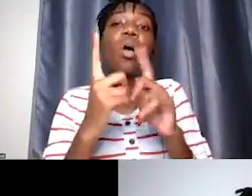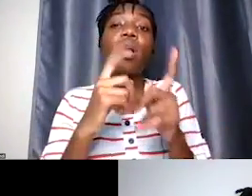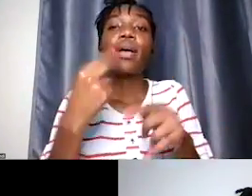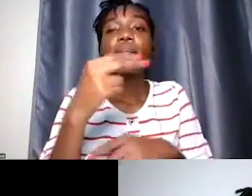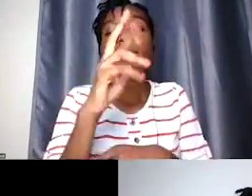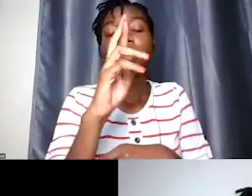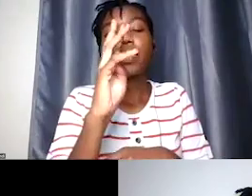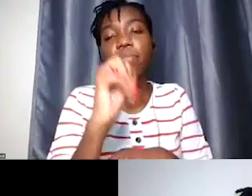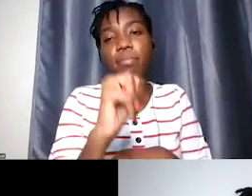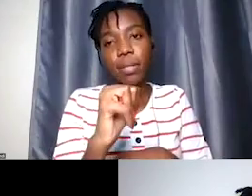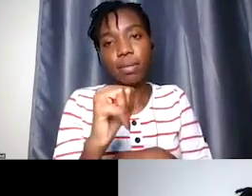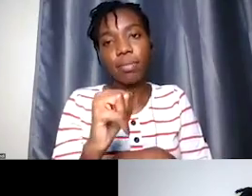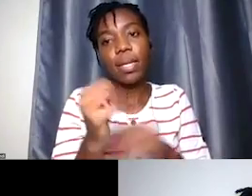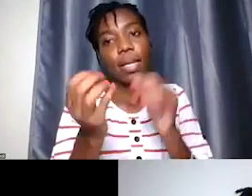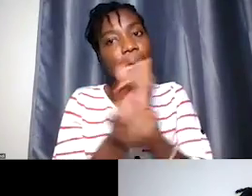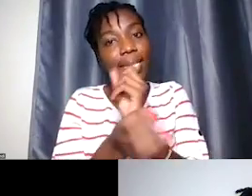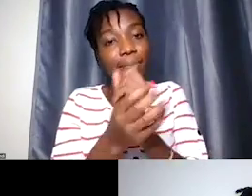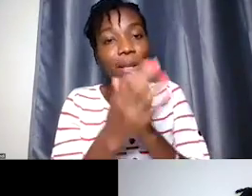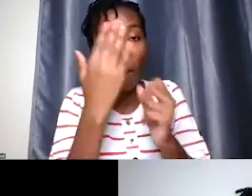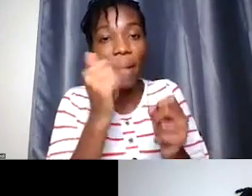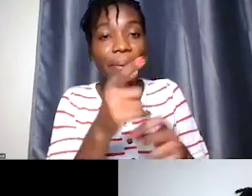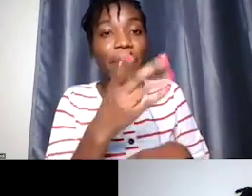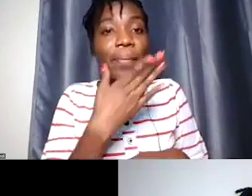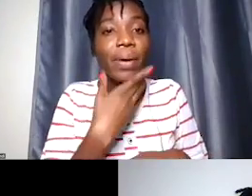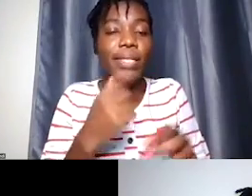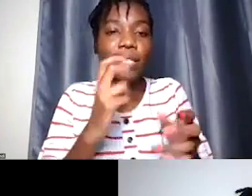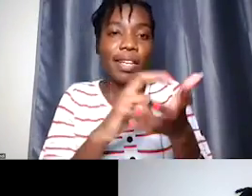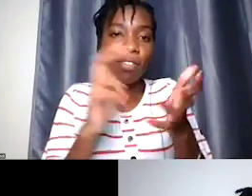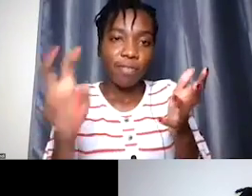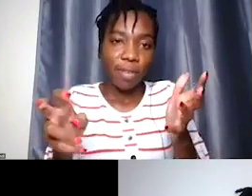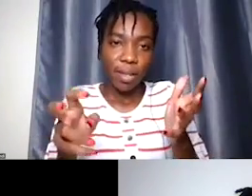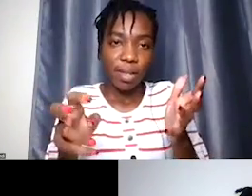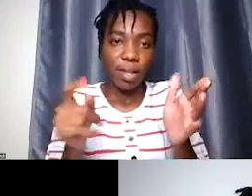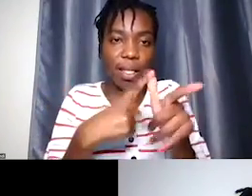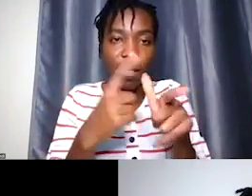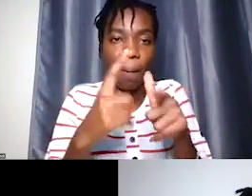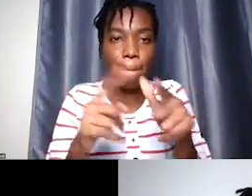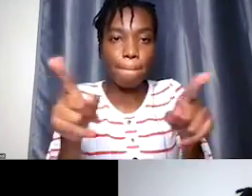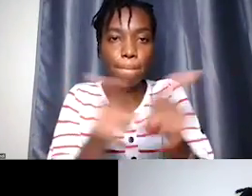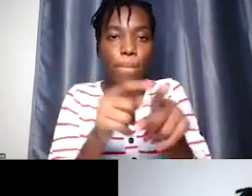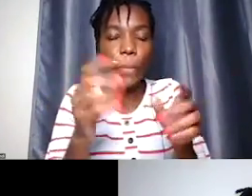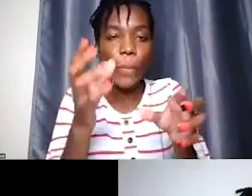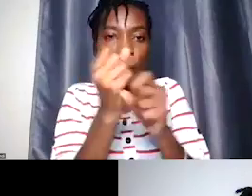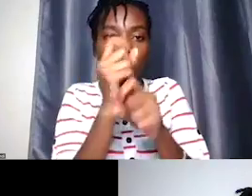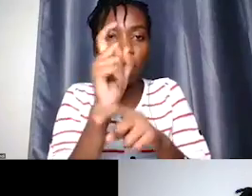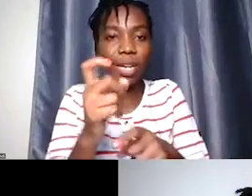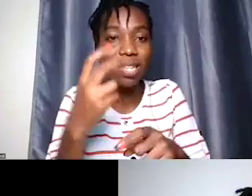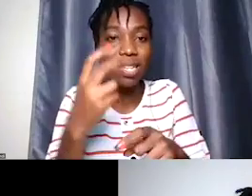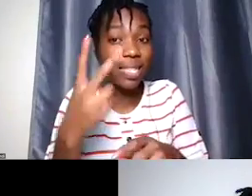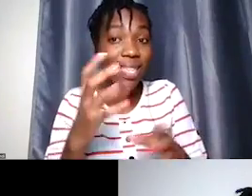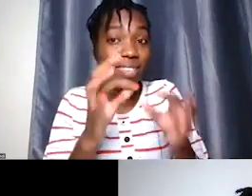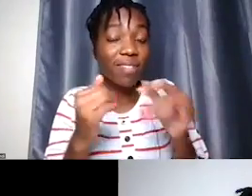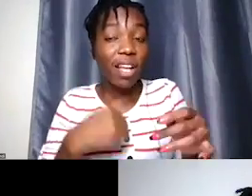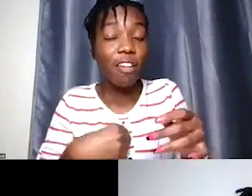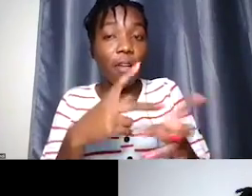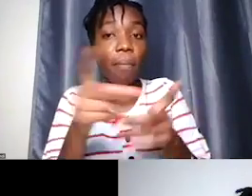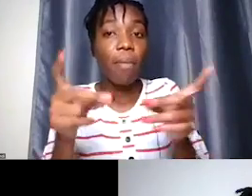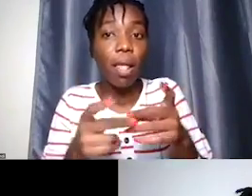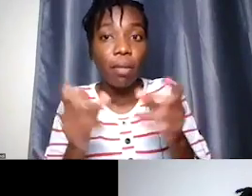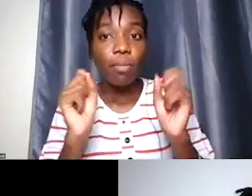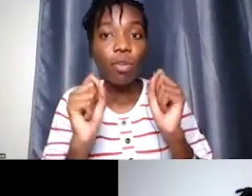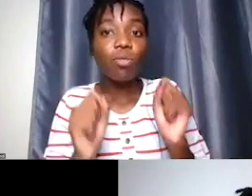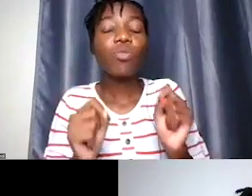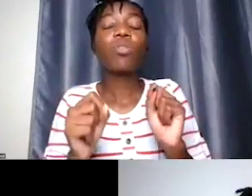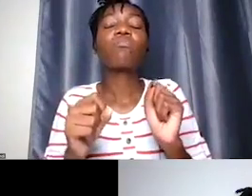about it, explain why you need that transfer. Obviously, as an organization, they must see if there's a place for you to go, and if